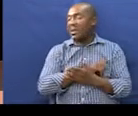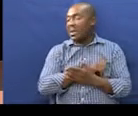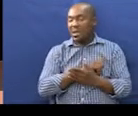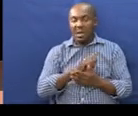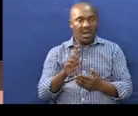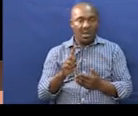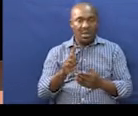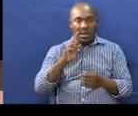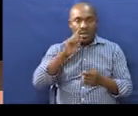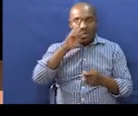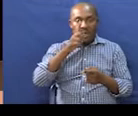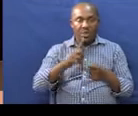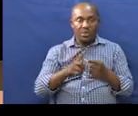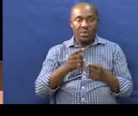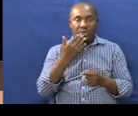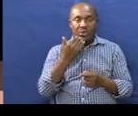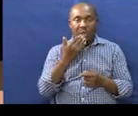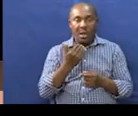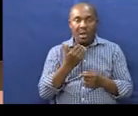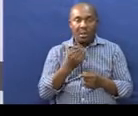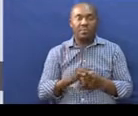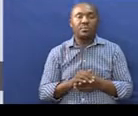sugar. Here,